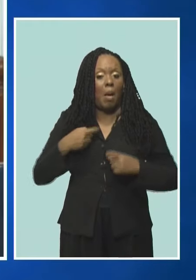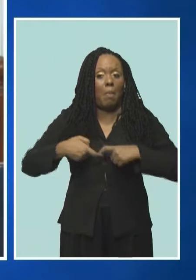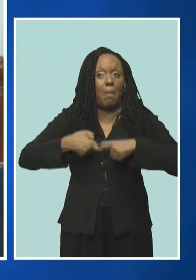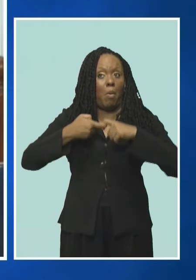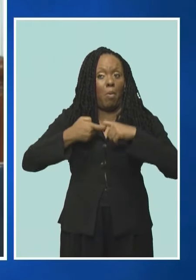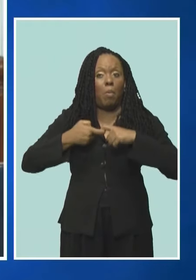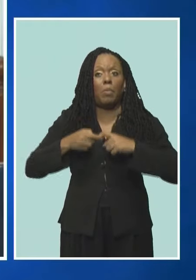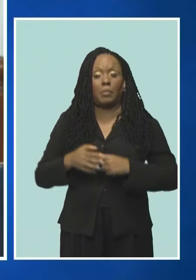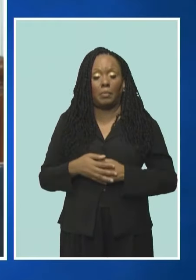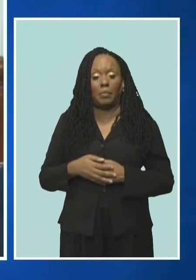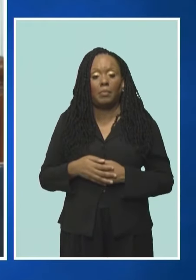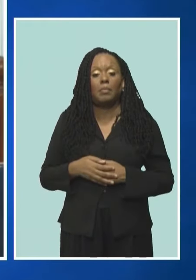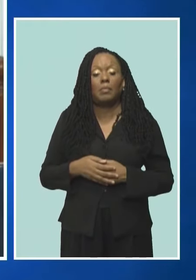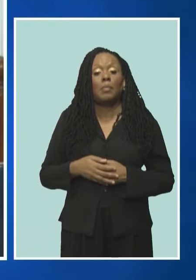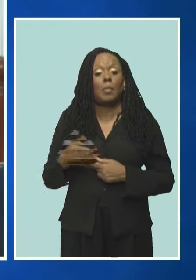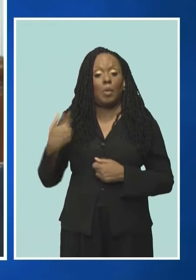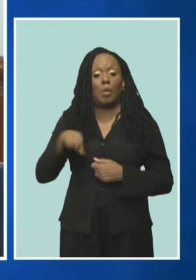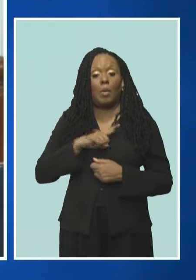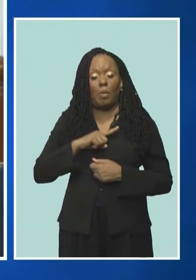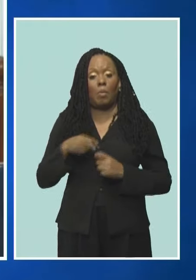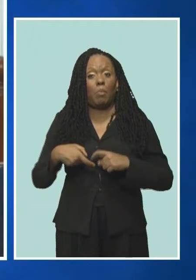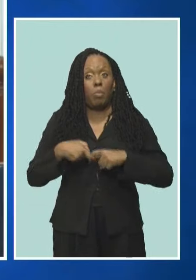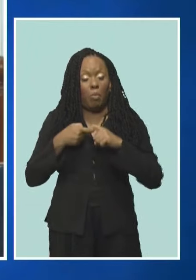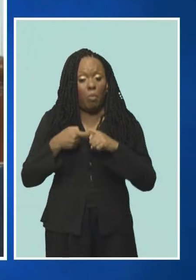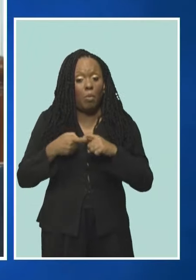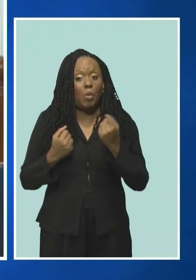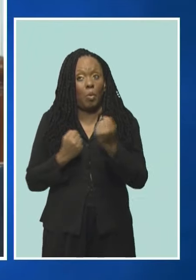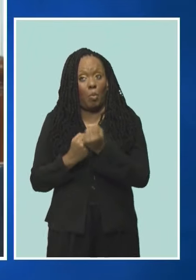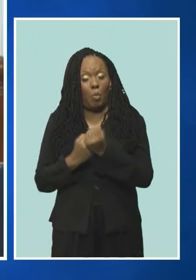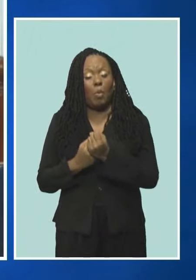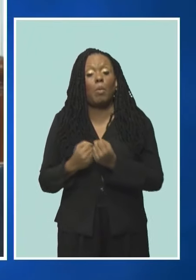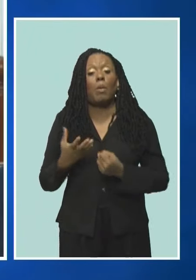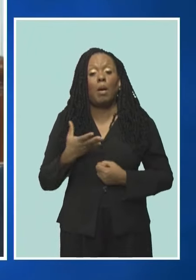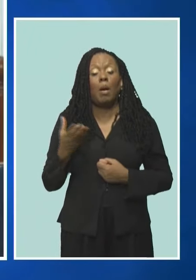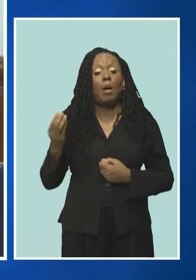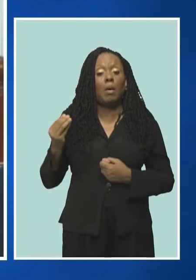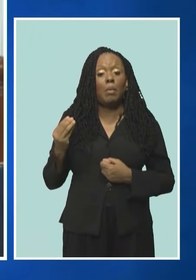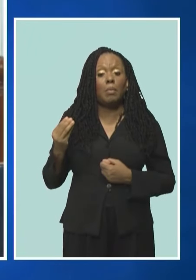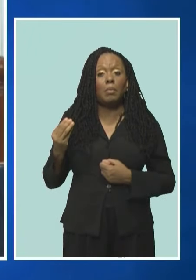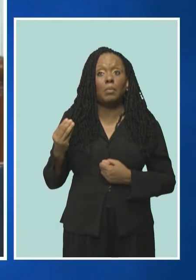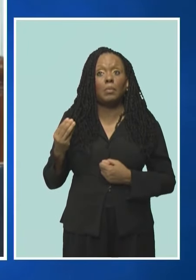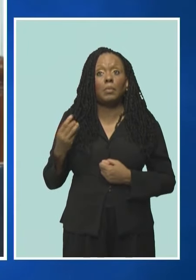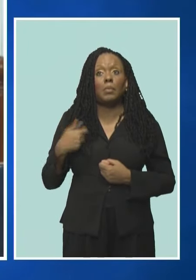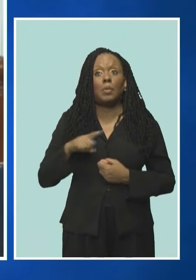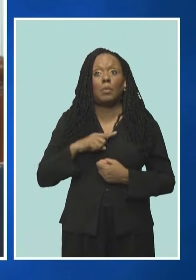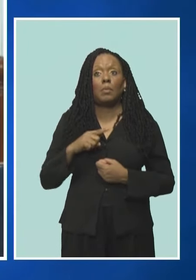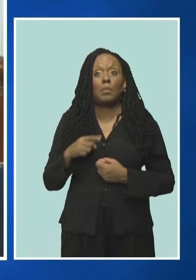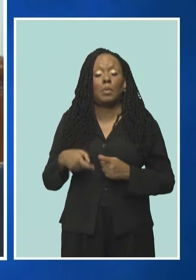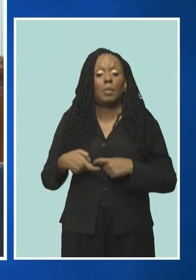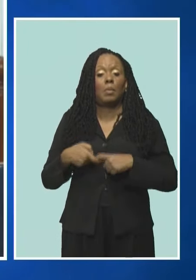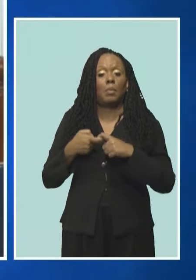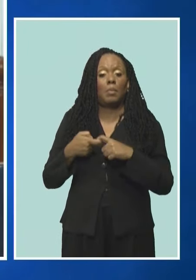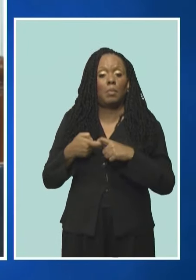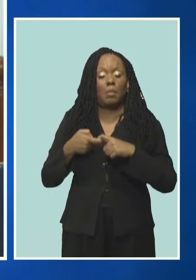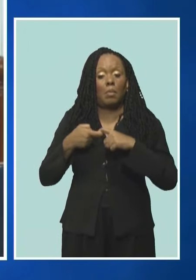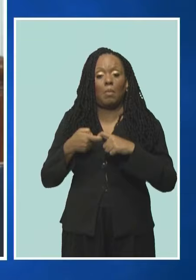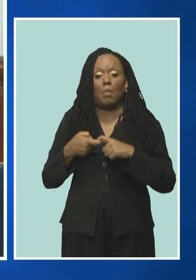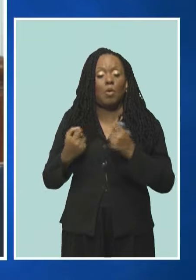The opposition withholds its support, and we withhold our support of the other items on the agenda.